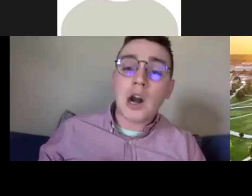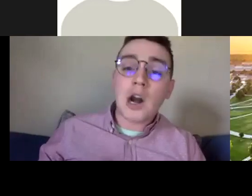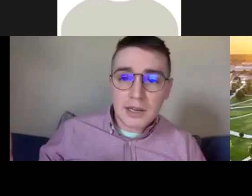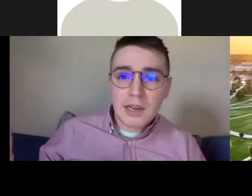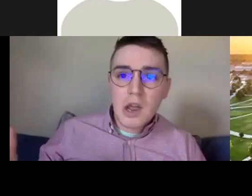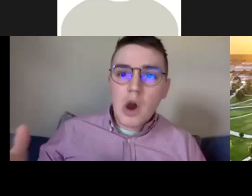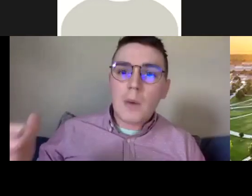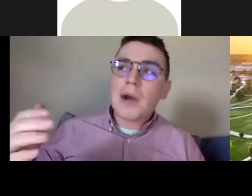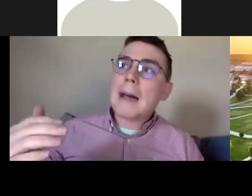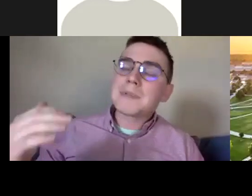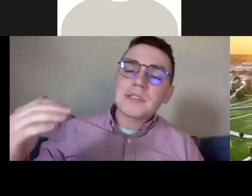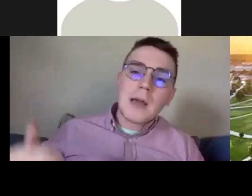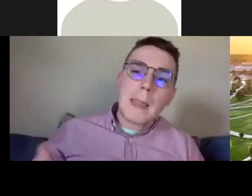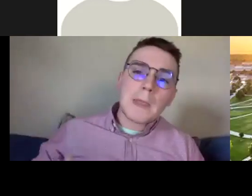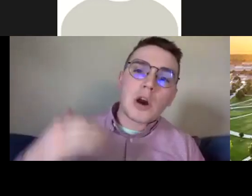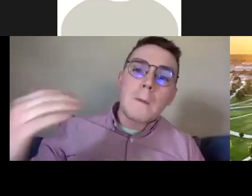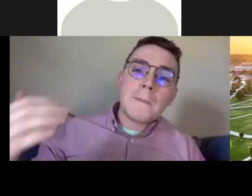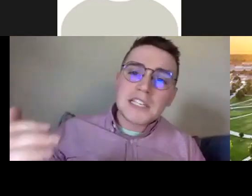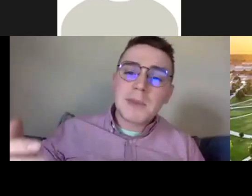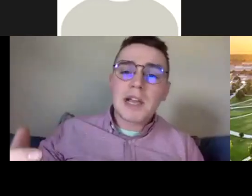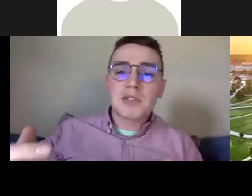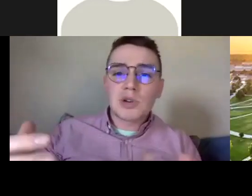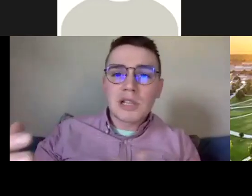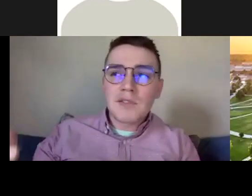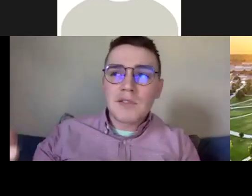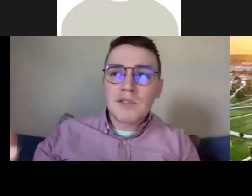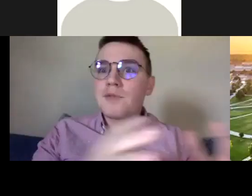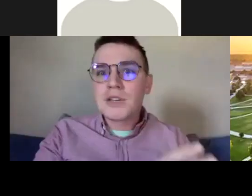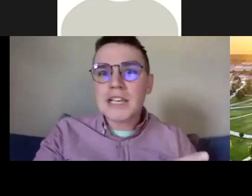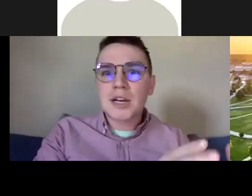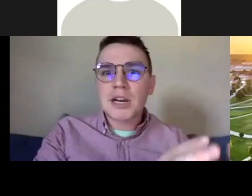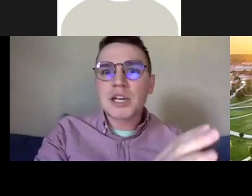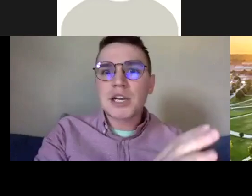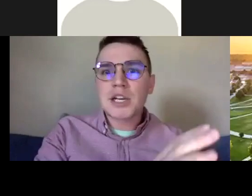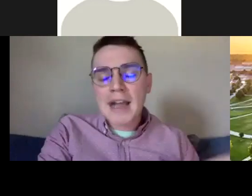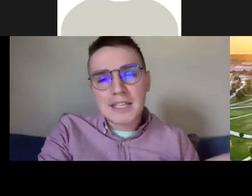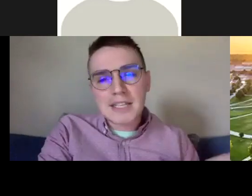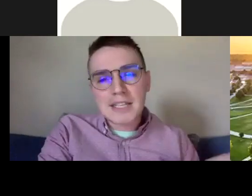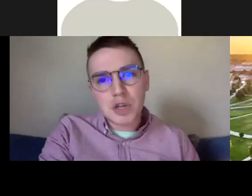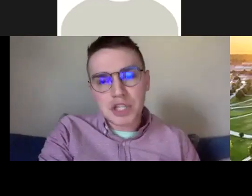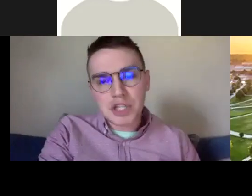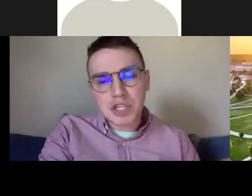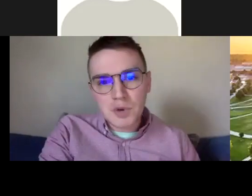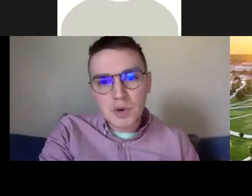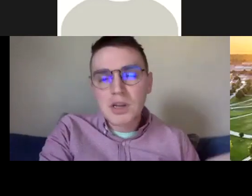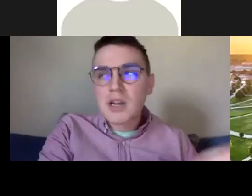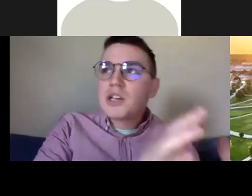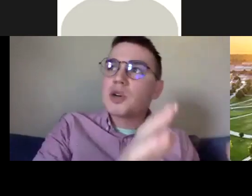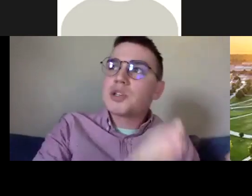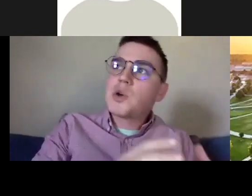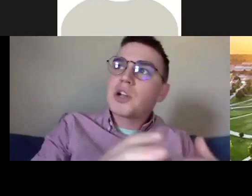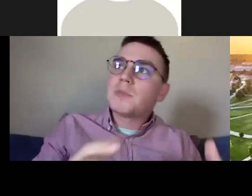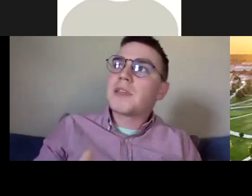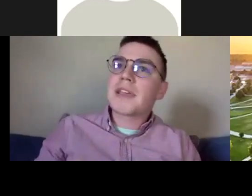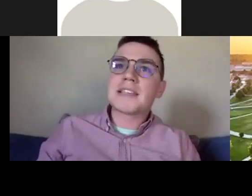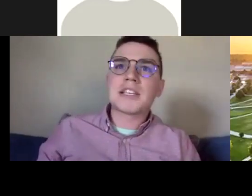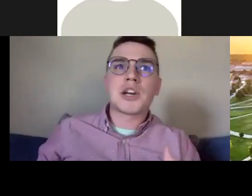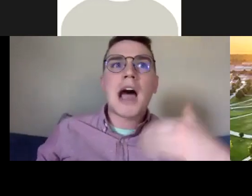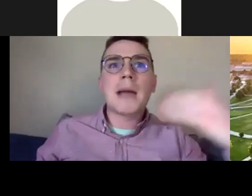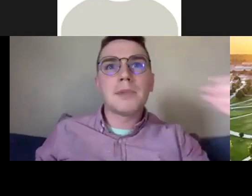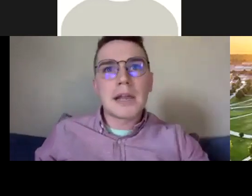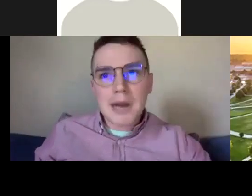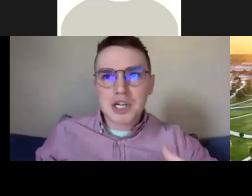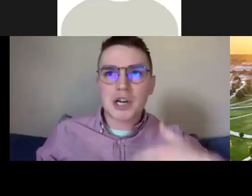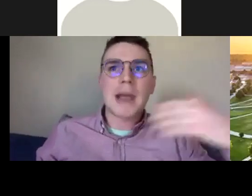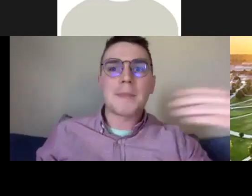air quality, or perhaps you are obese because you are living in a food desert and you don't have access to nutritious food. So too, it could be the case that you're